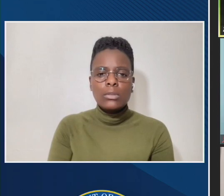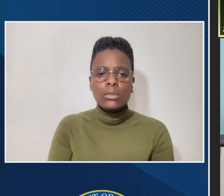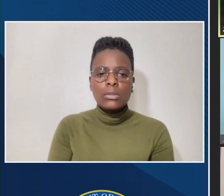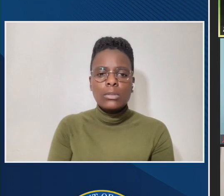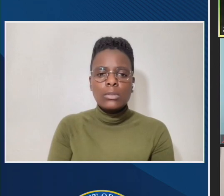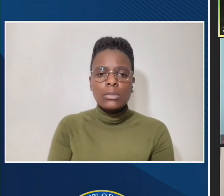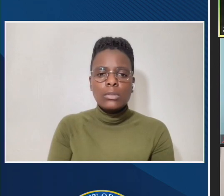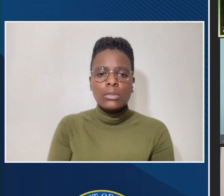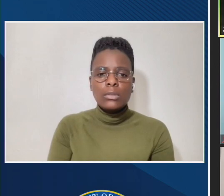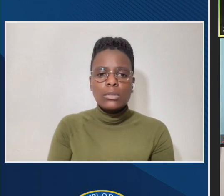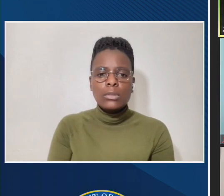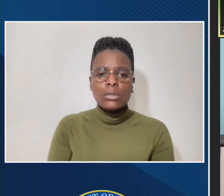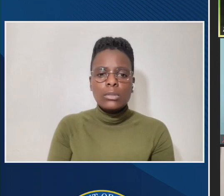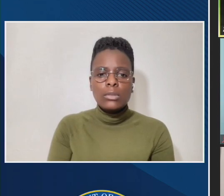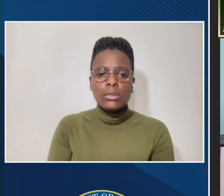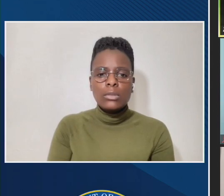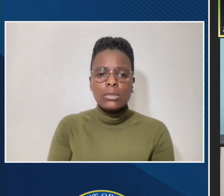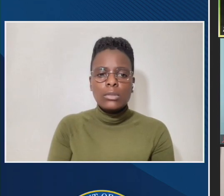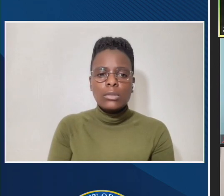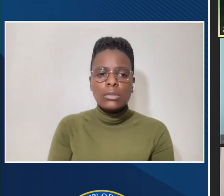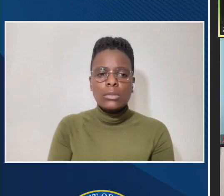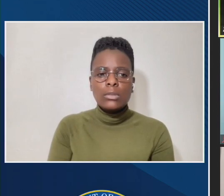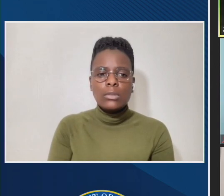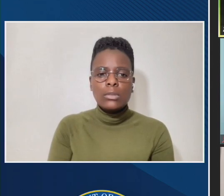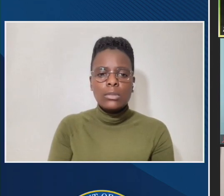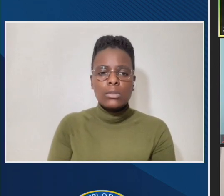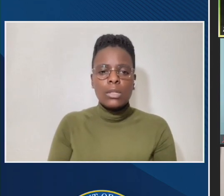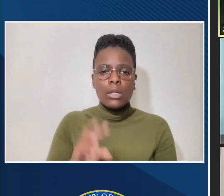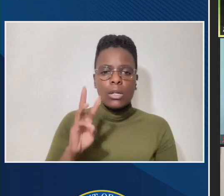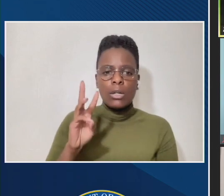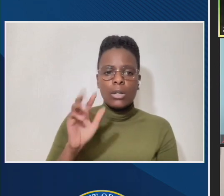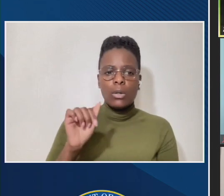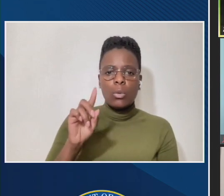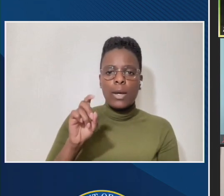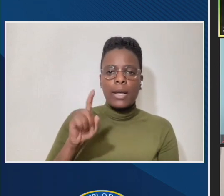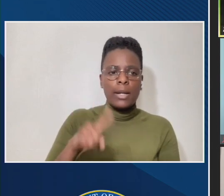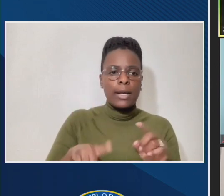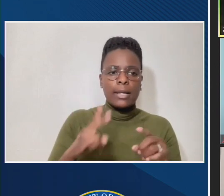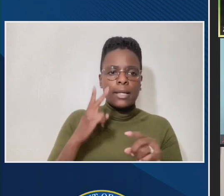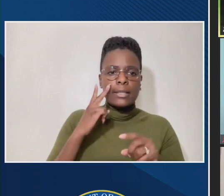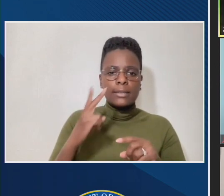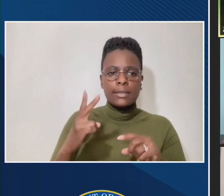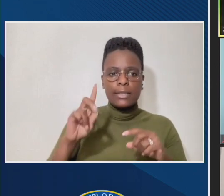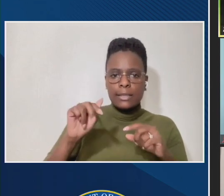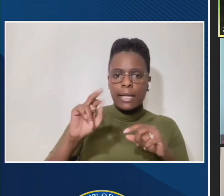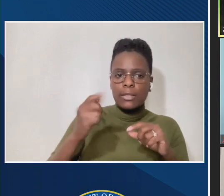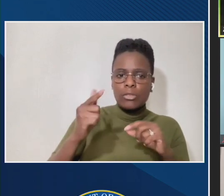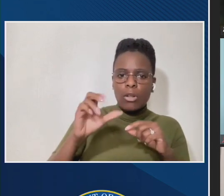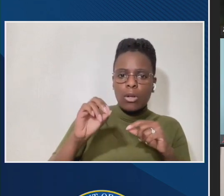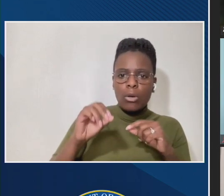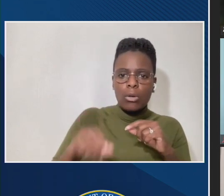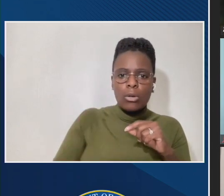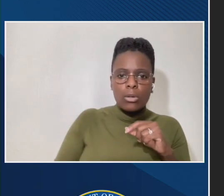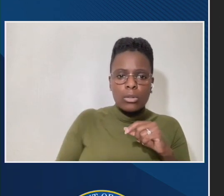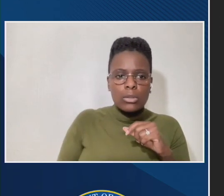in the current proposal to, expand access beyond